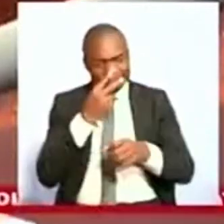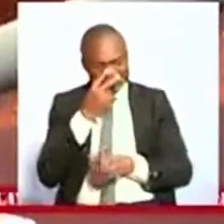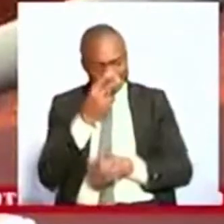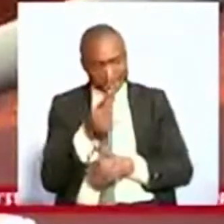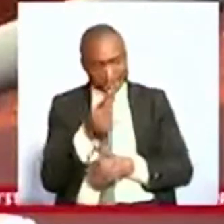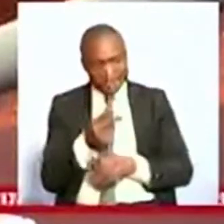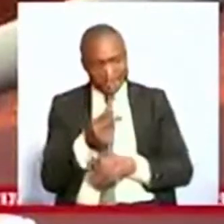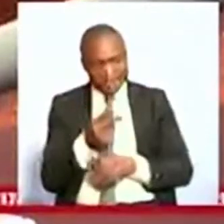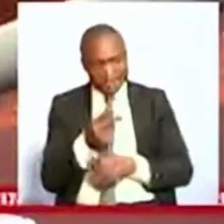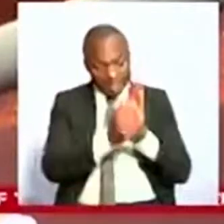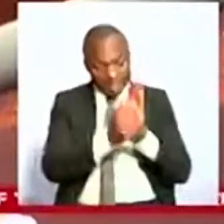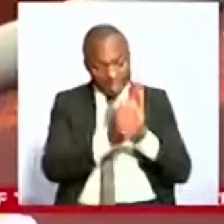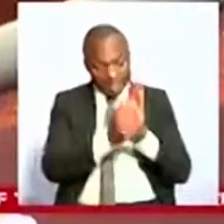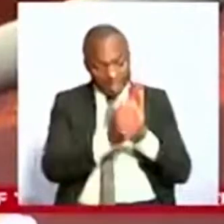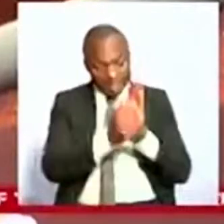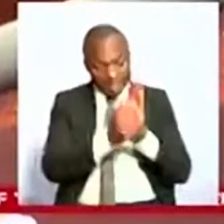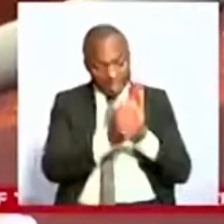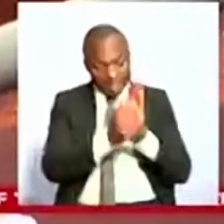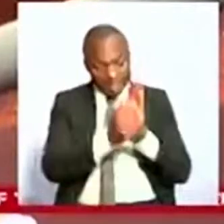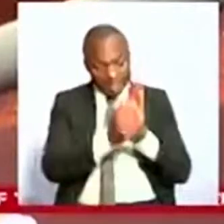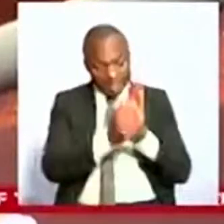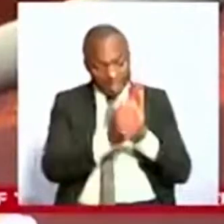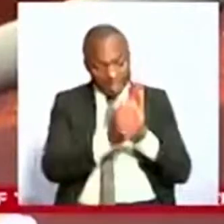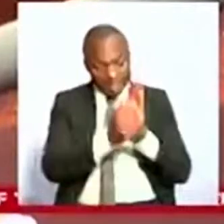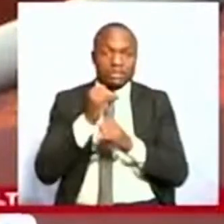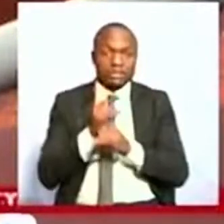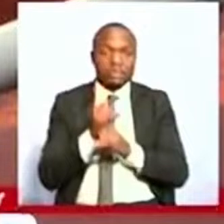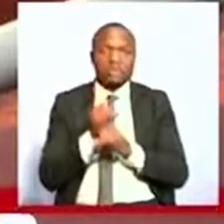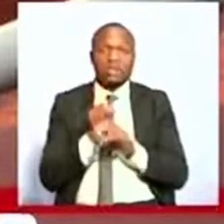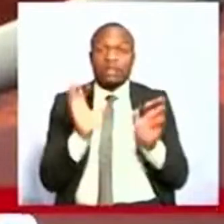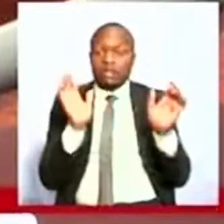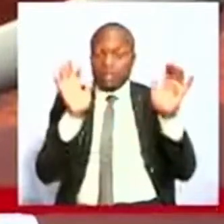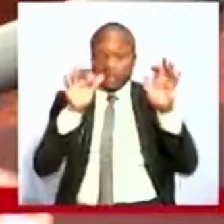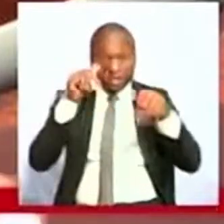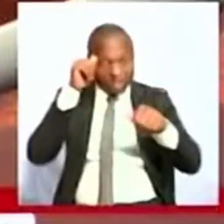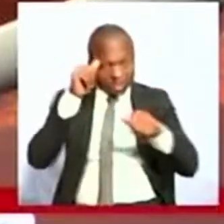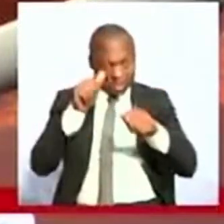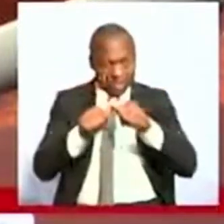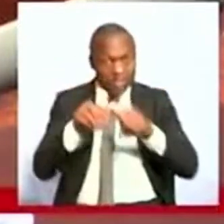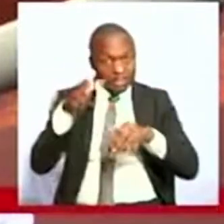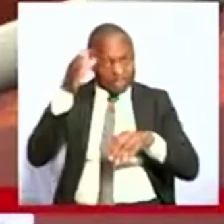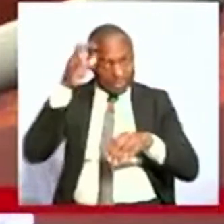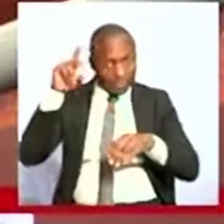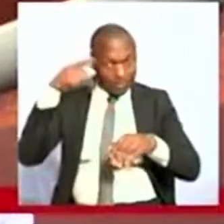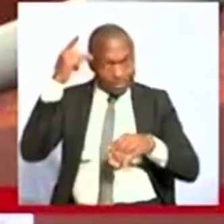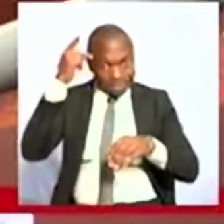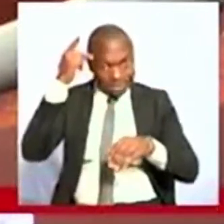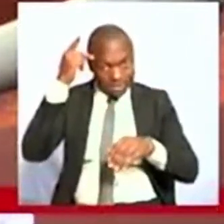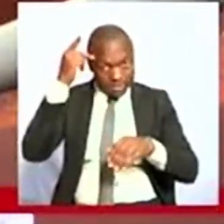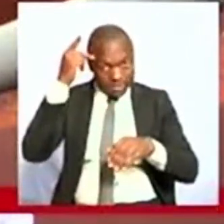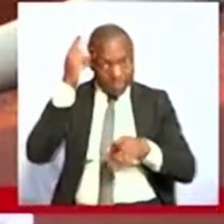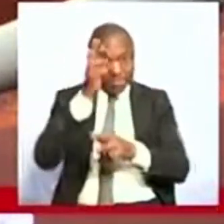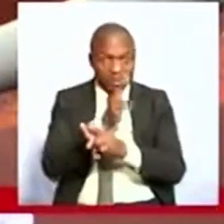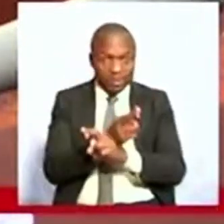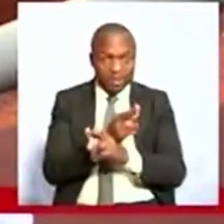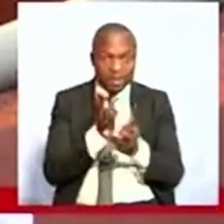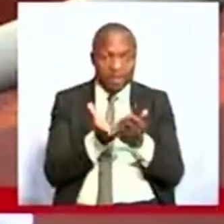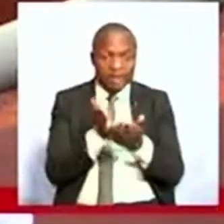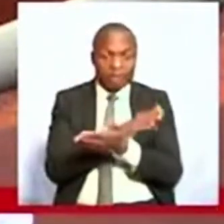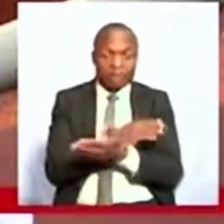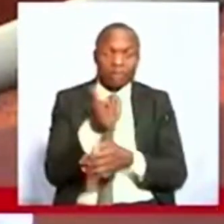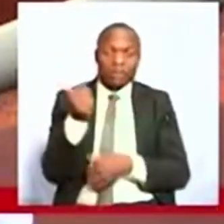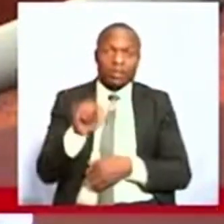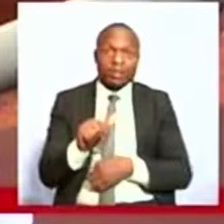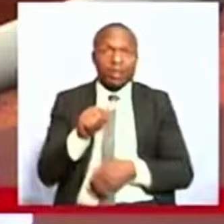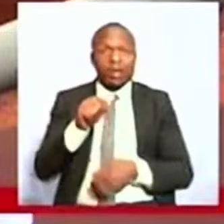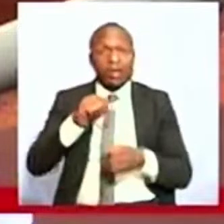at Article 7 of the International Covenant on Civil and Political Rights. I'm at page 10, which protects both